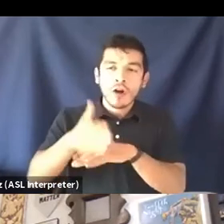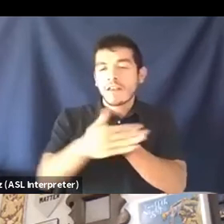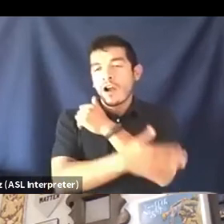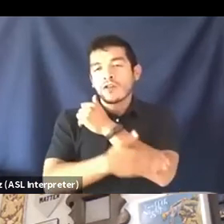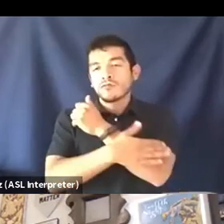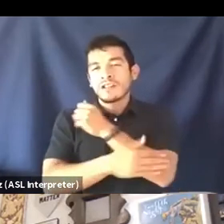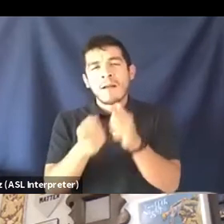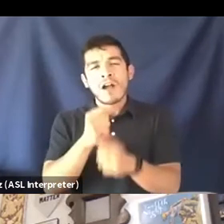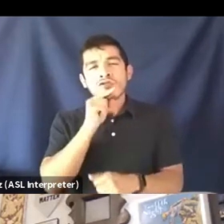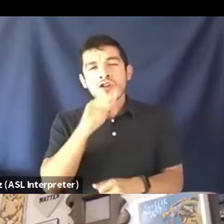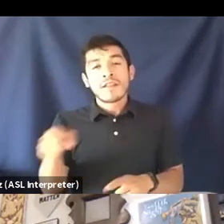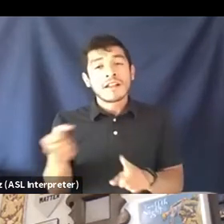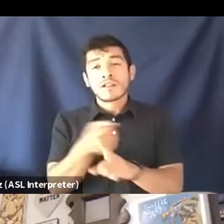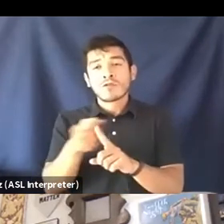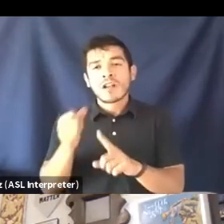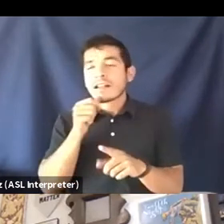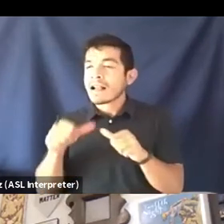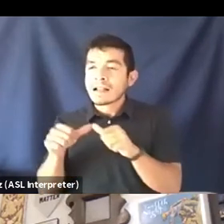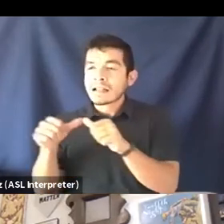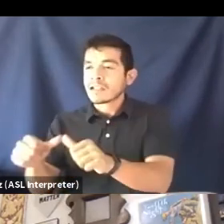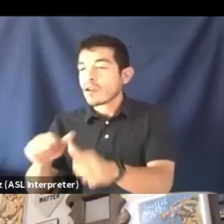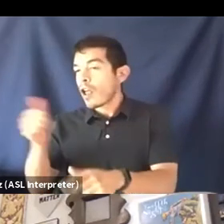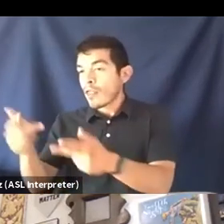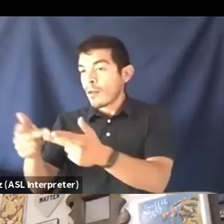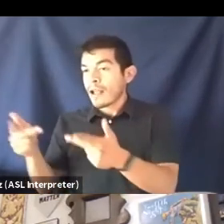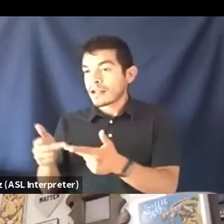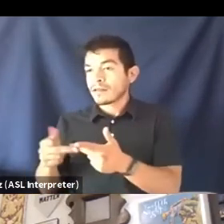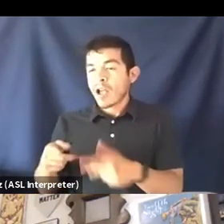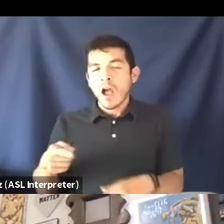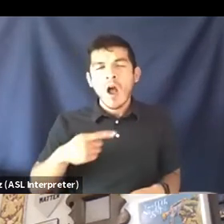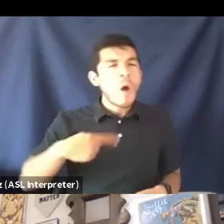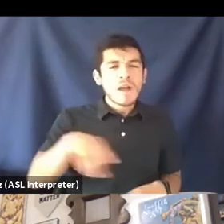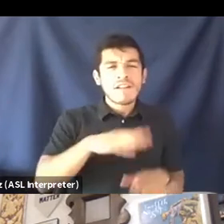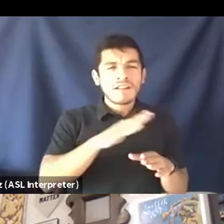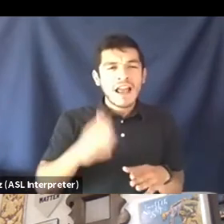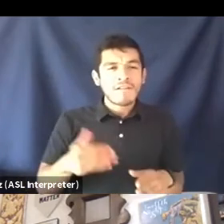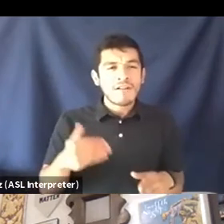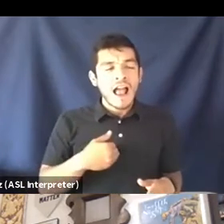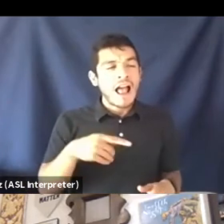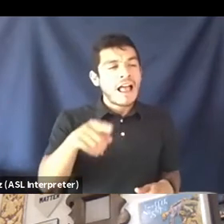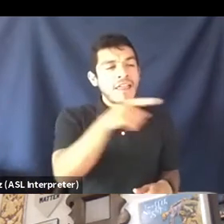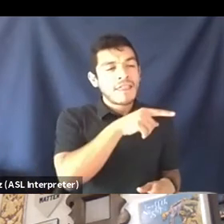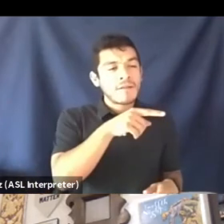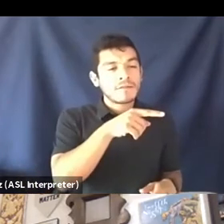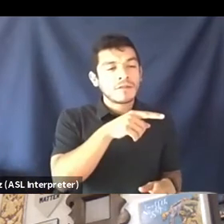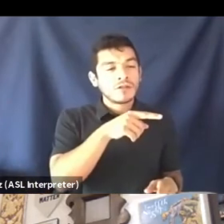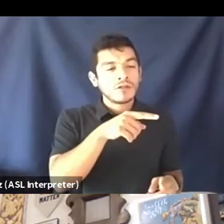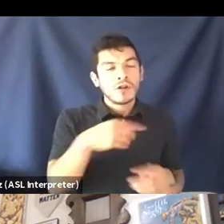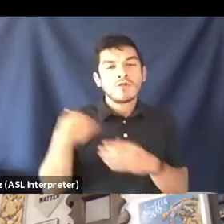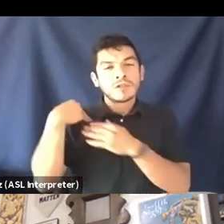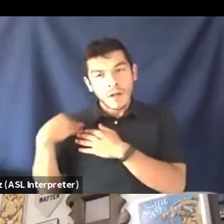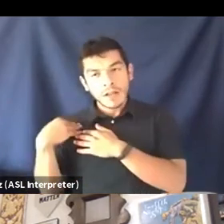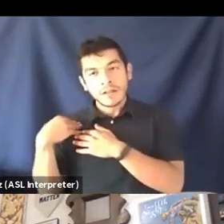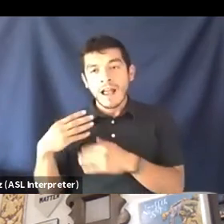resurrect elsewhere. You know, we have never had accountability, and if you justice requires accountability and